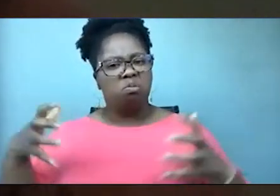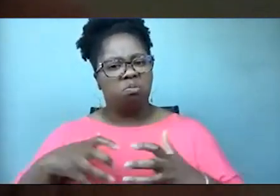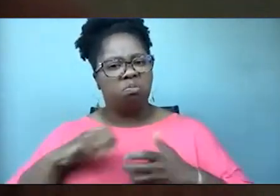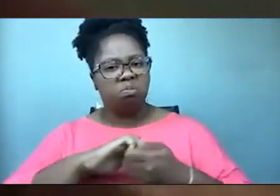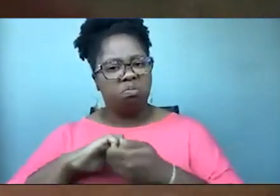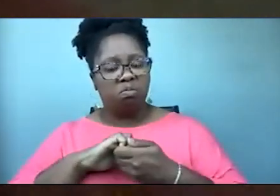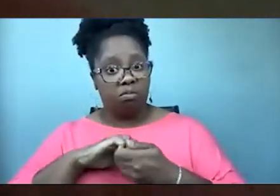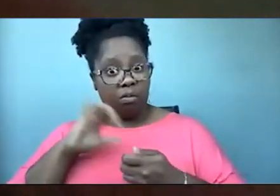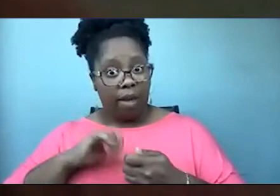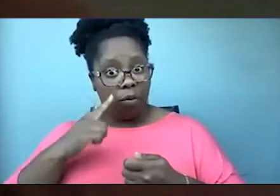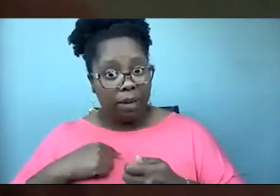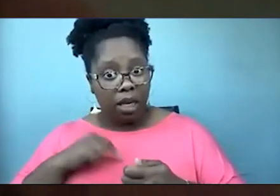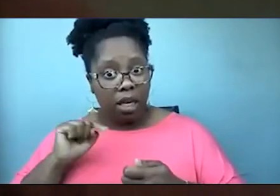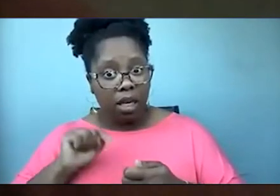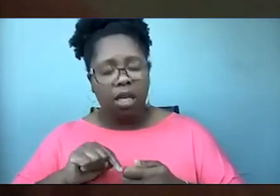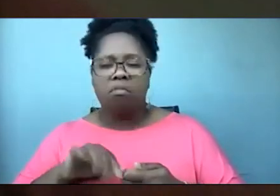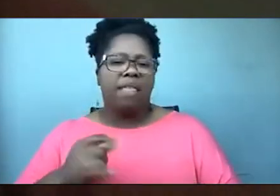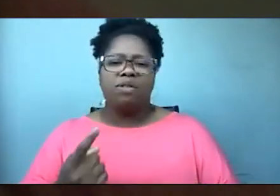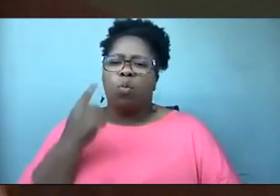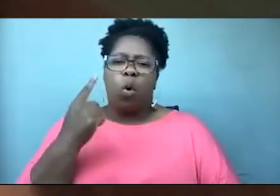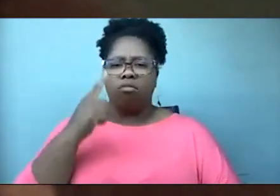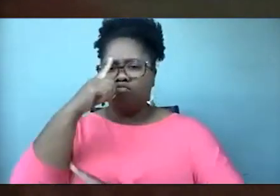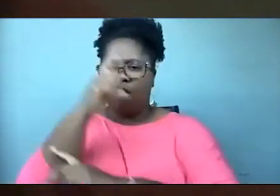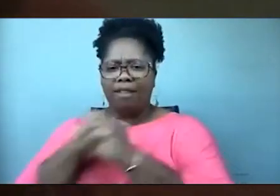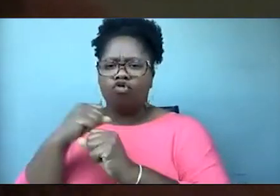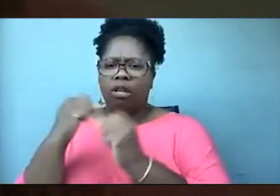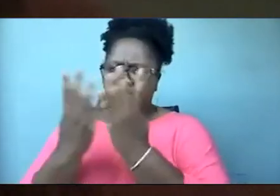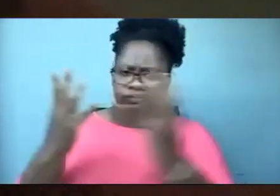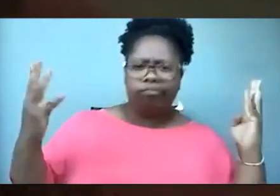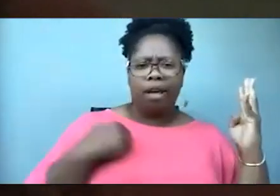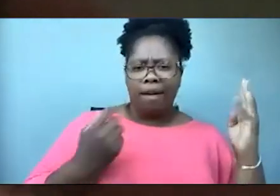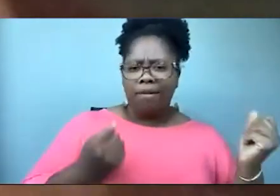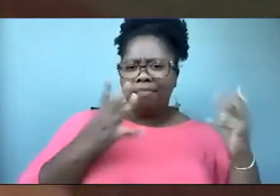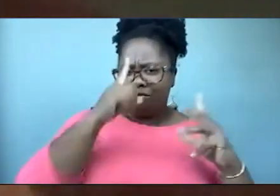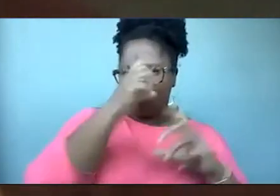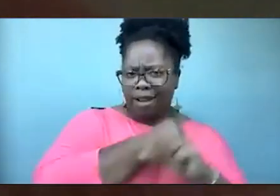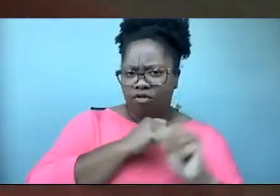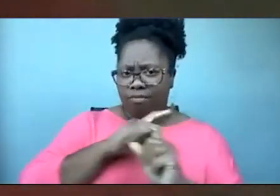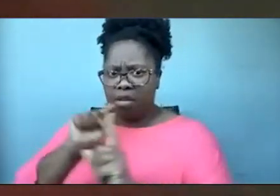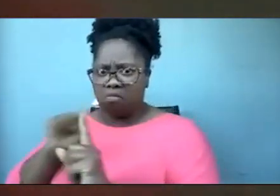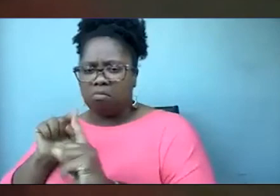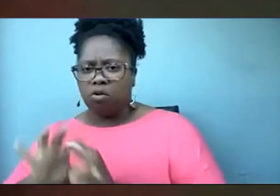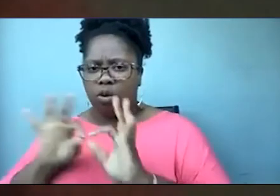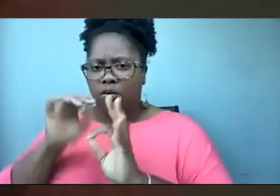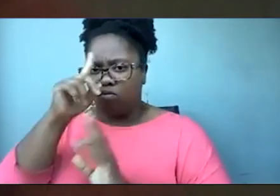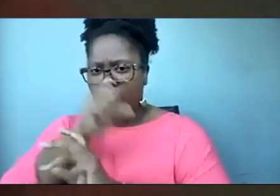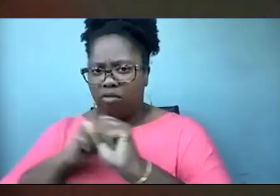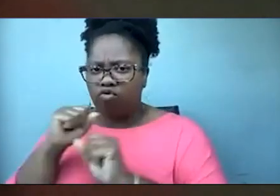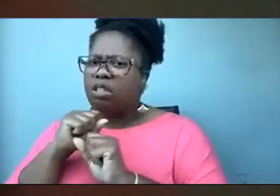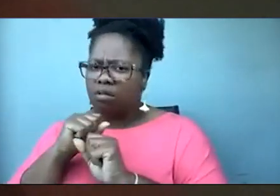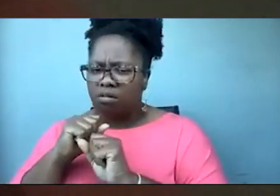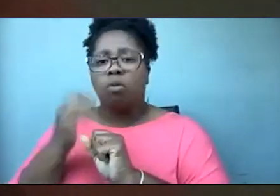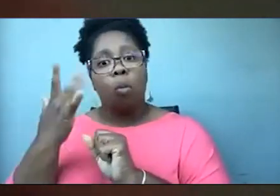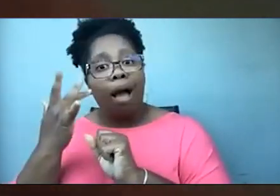one, because then people are able to experience a power that society